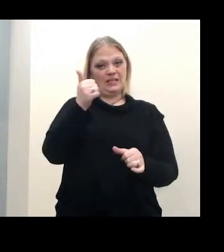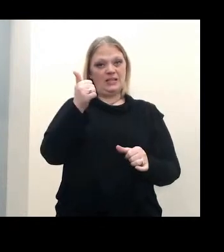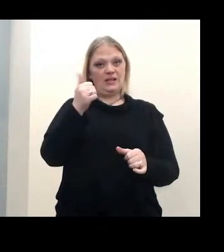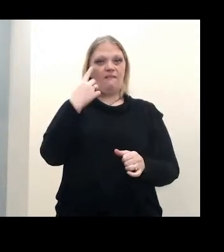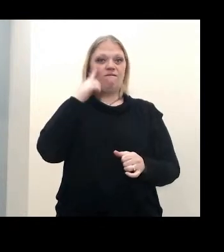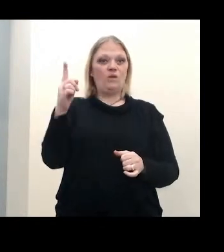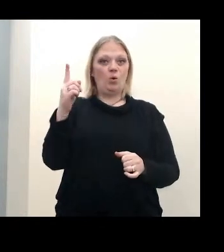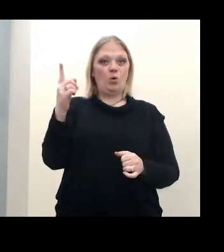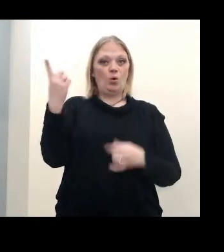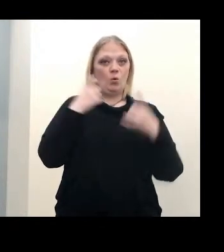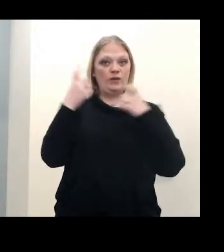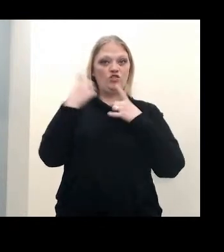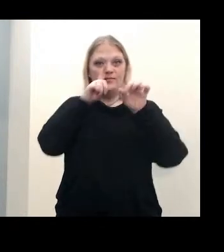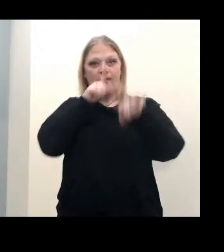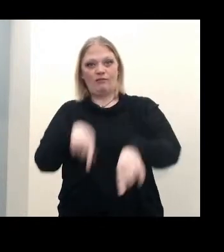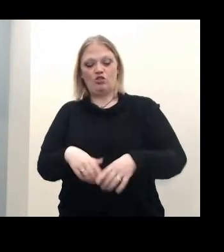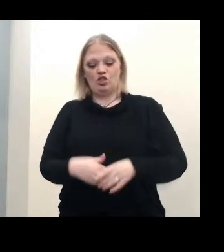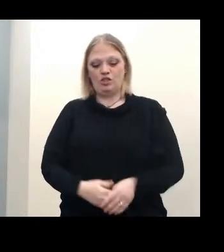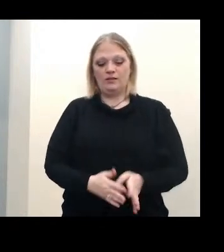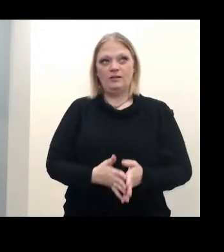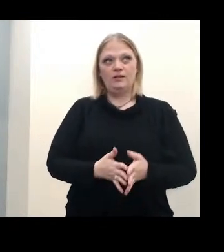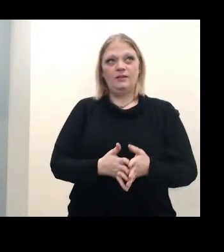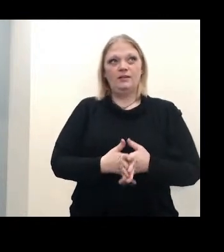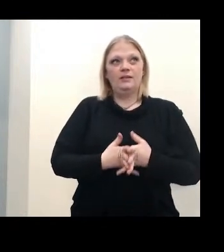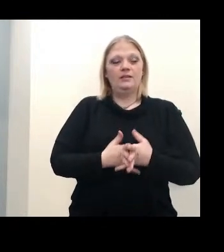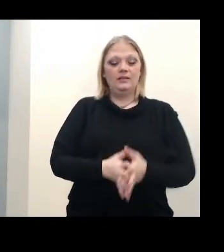for questions and answers.